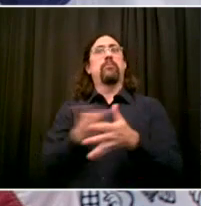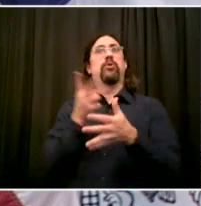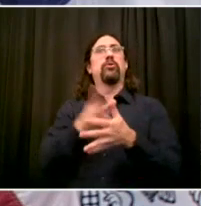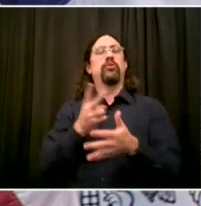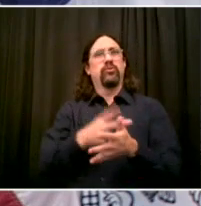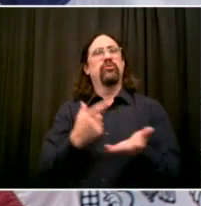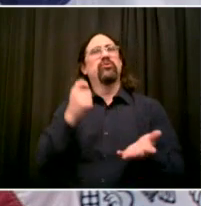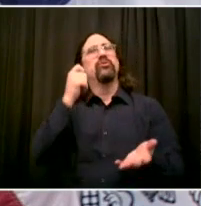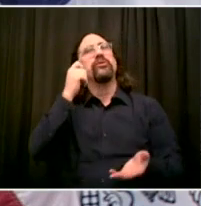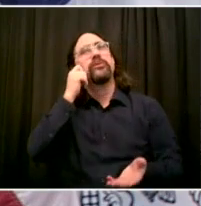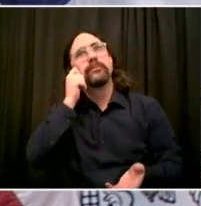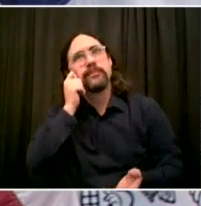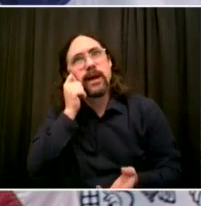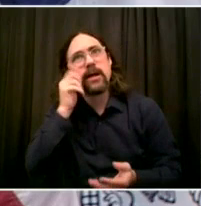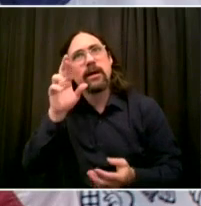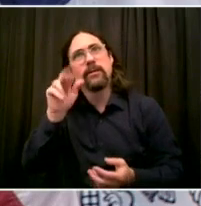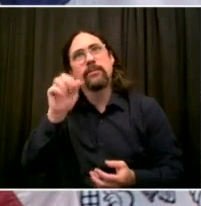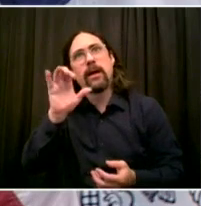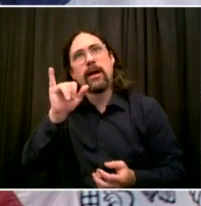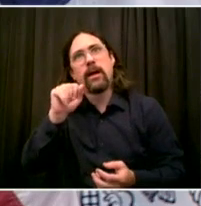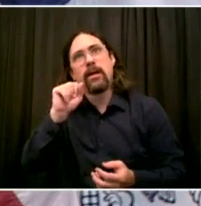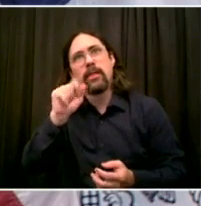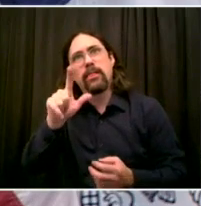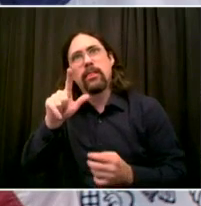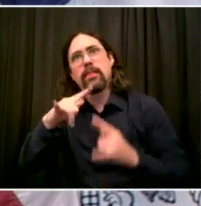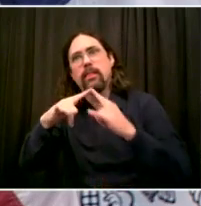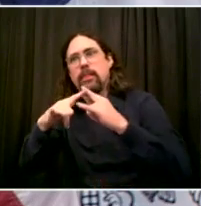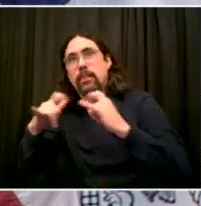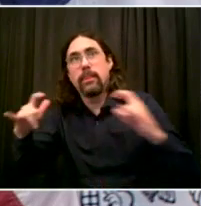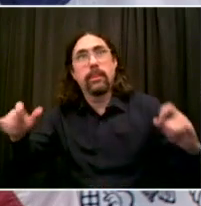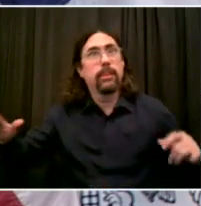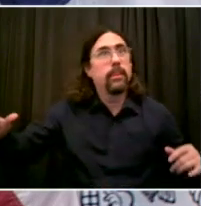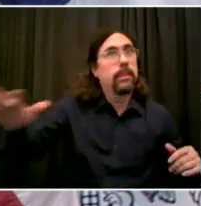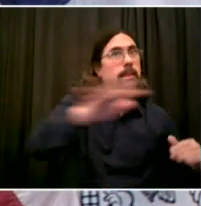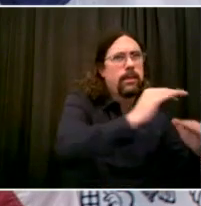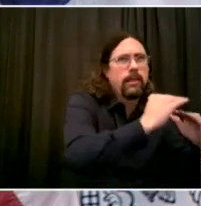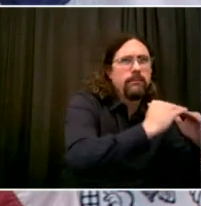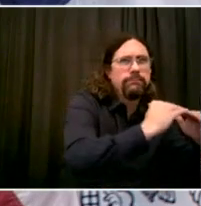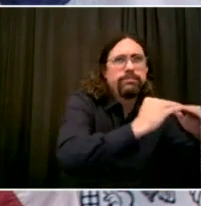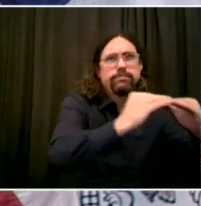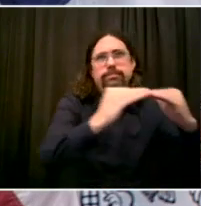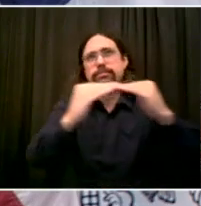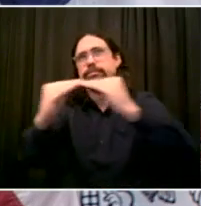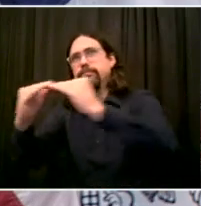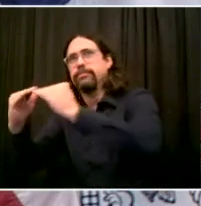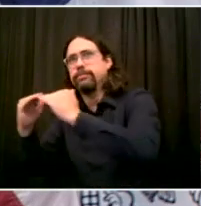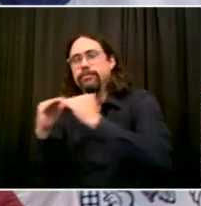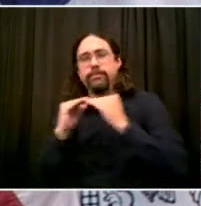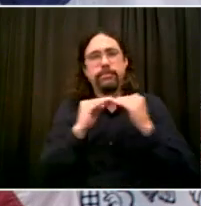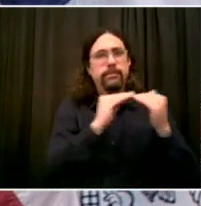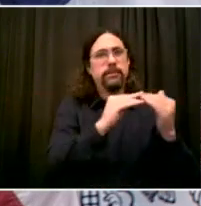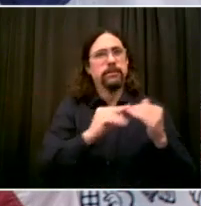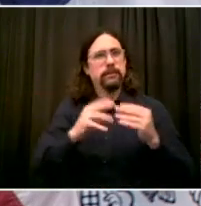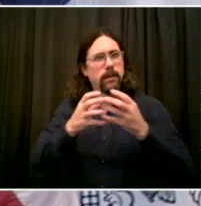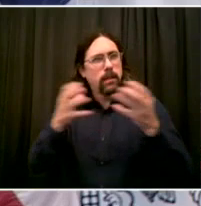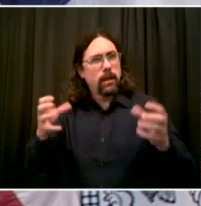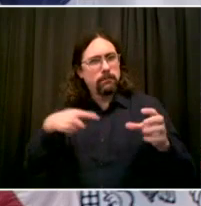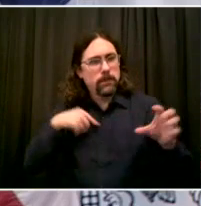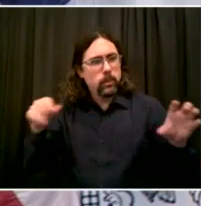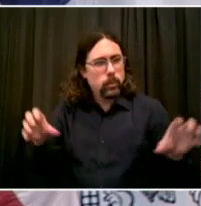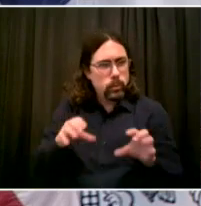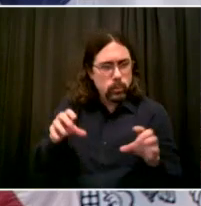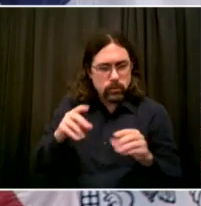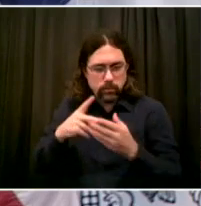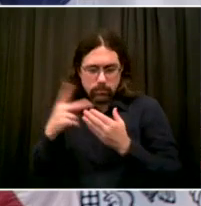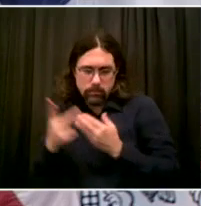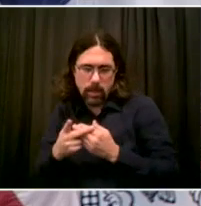long left out and that bore the brunt of this crisis. So that will certainly be a factor in what we do going forward. The next is James Ford